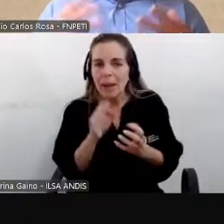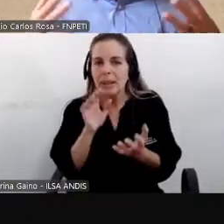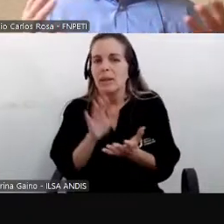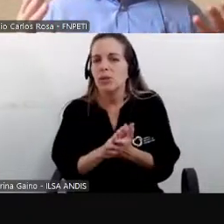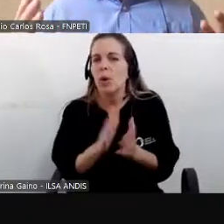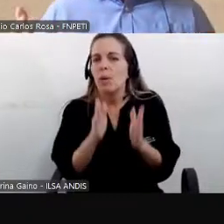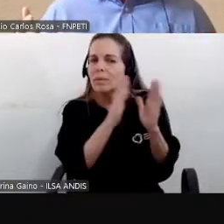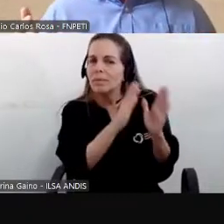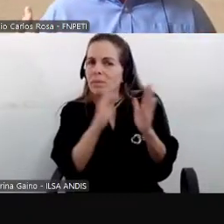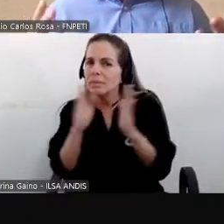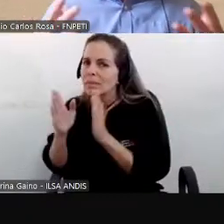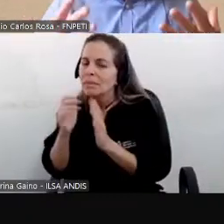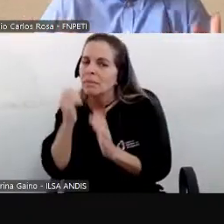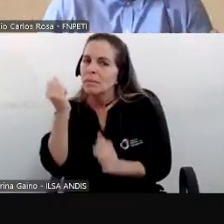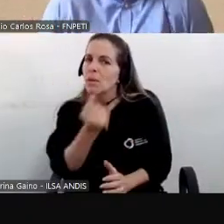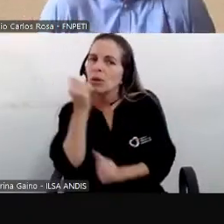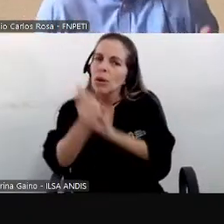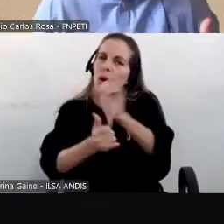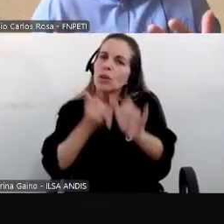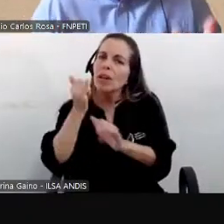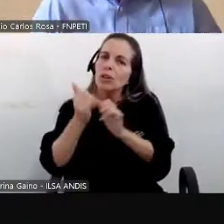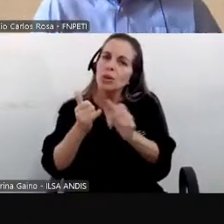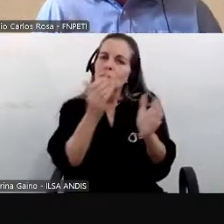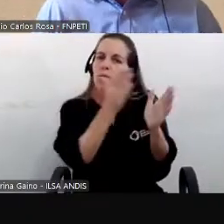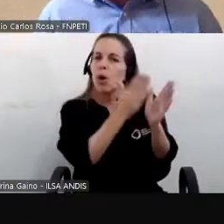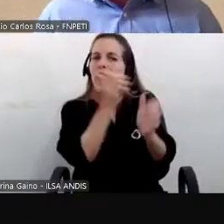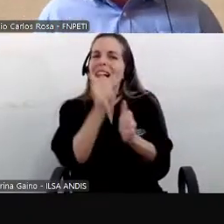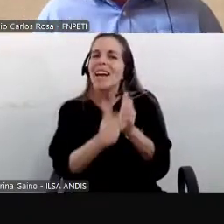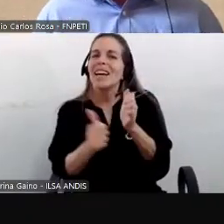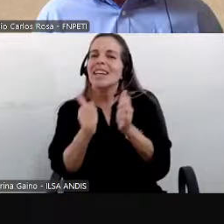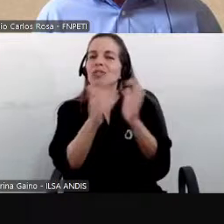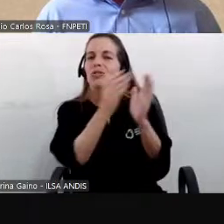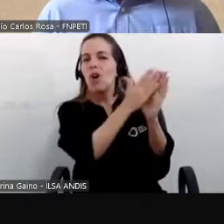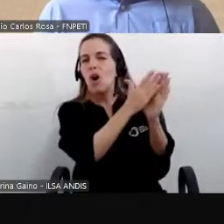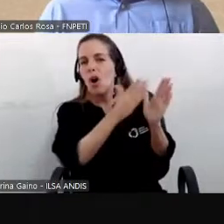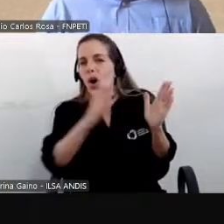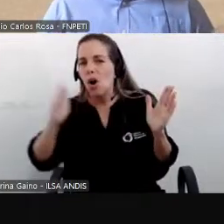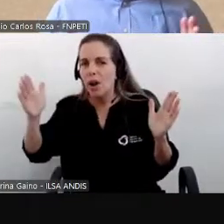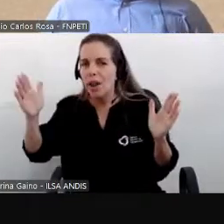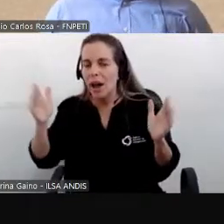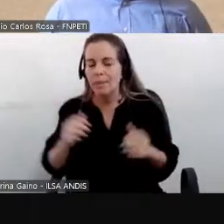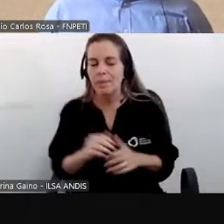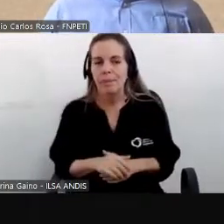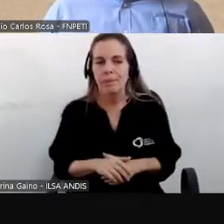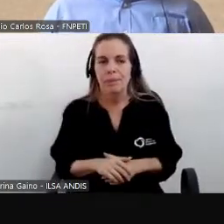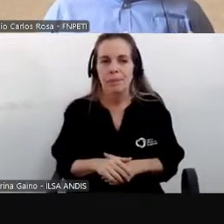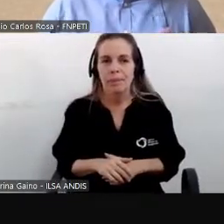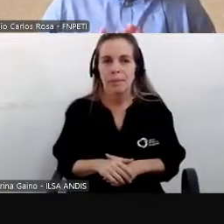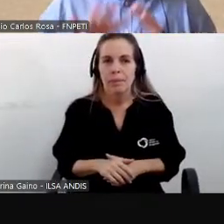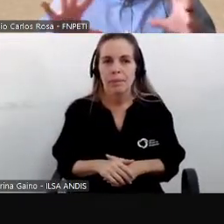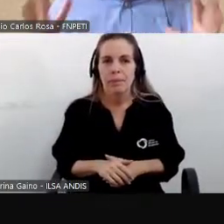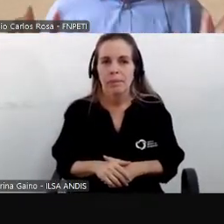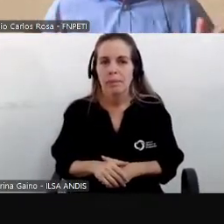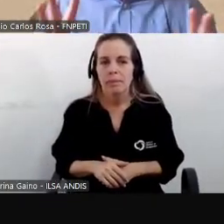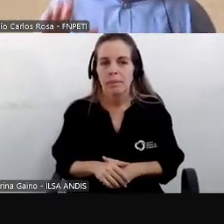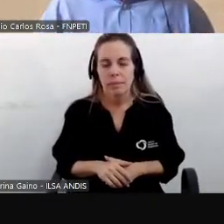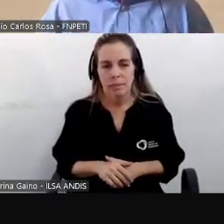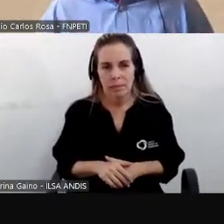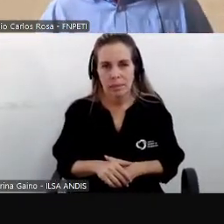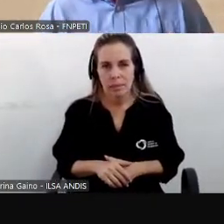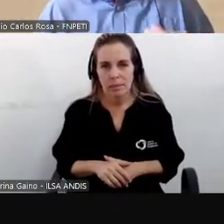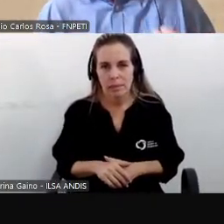But in order to dig deeper and talk about the dirty or blacklist, I would like to talk about the